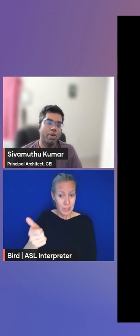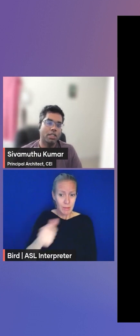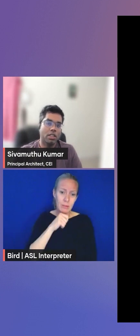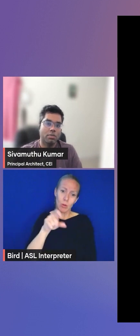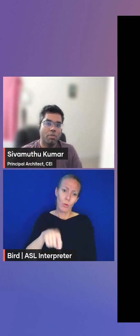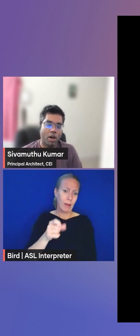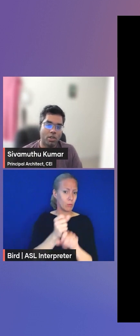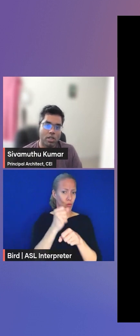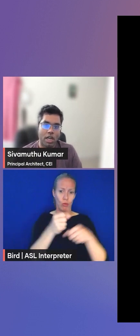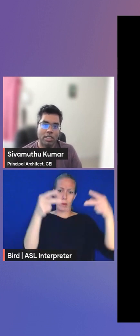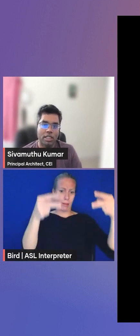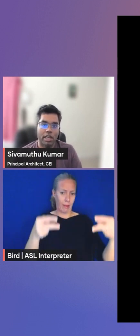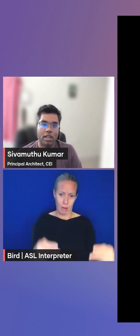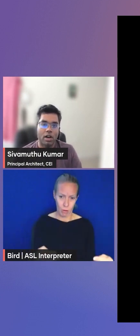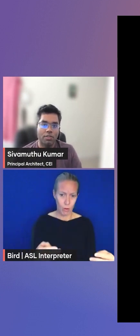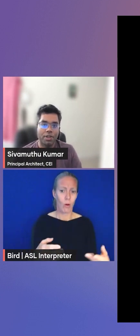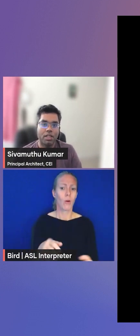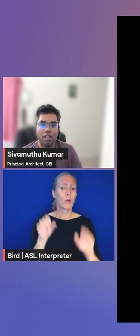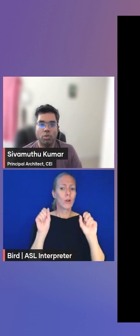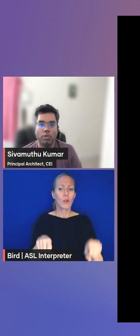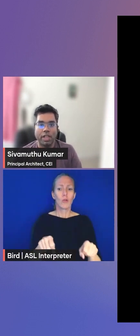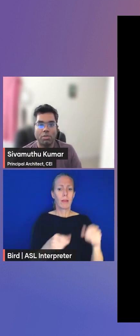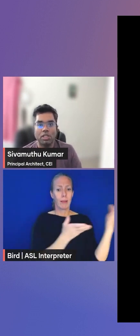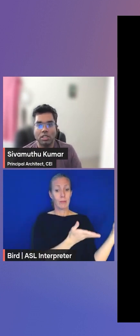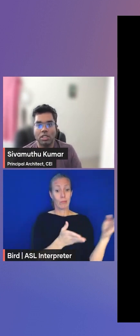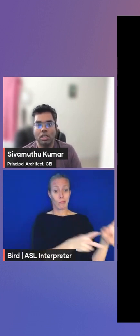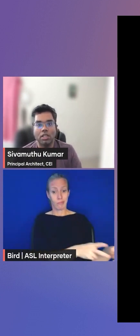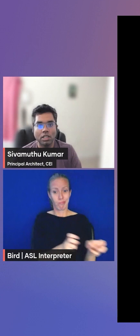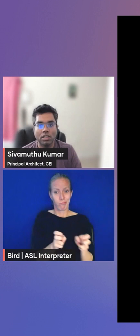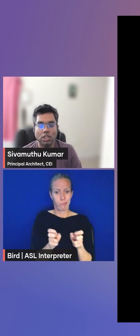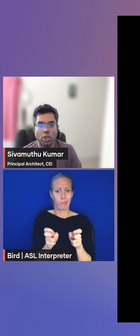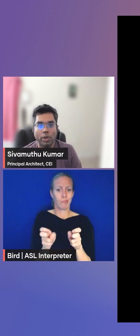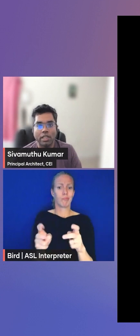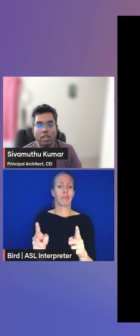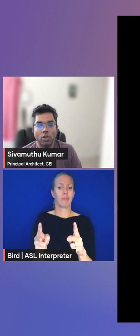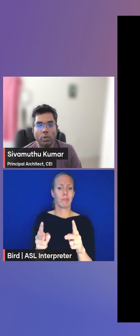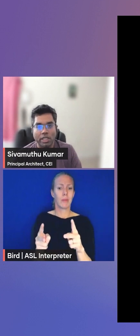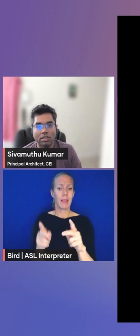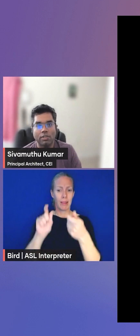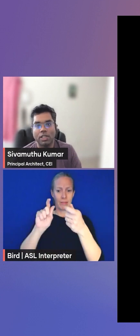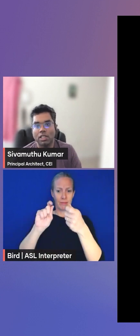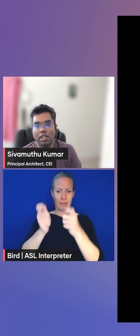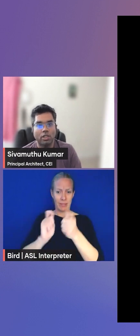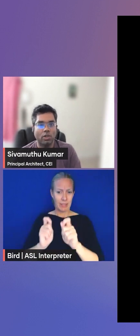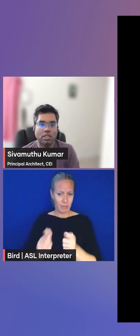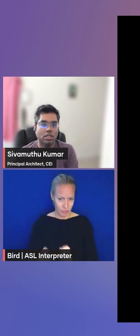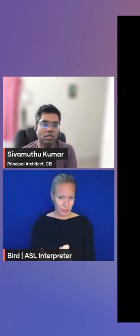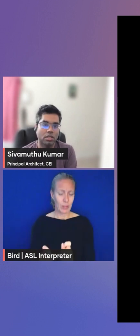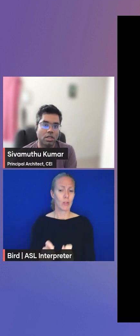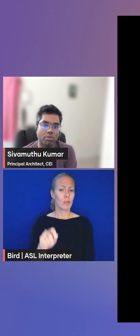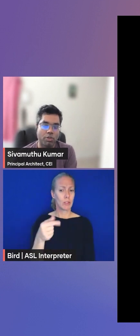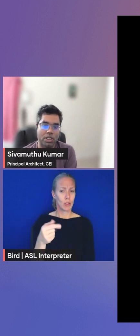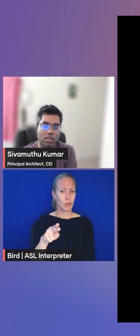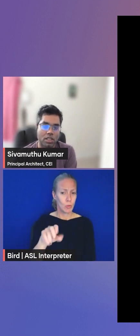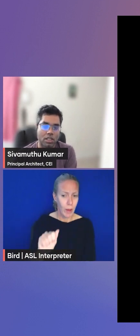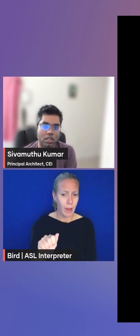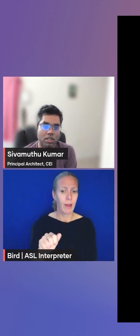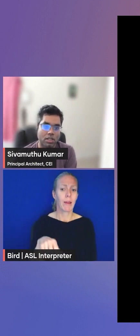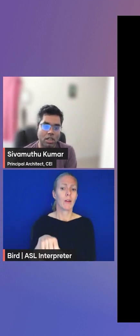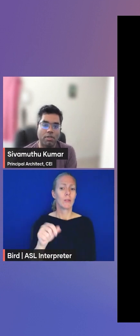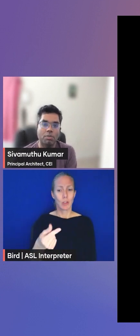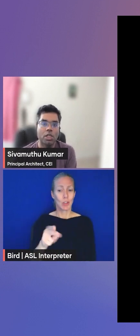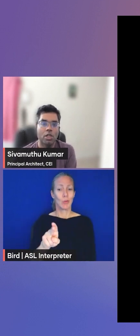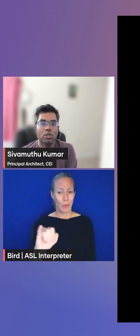just bring the module and then configure the input variable in the GUI, in the UI itself, and then you can just provision